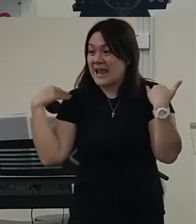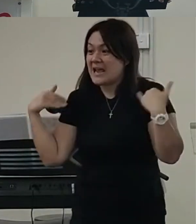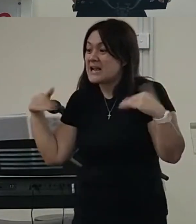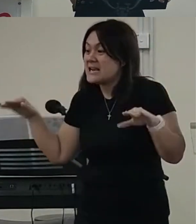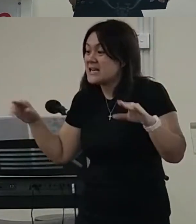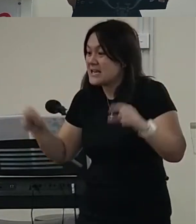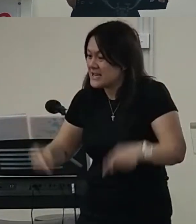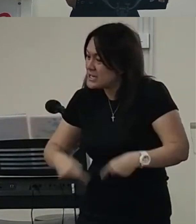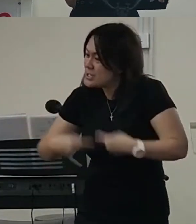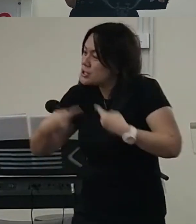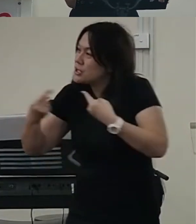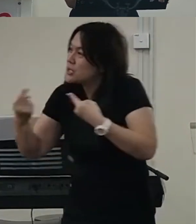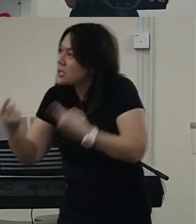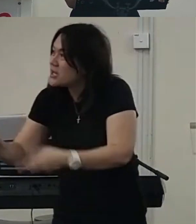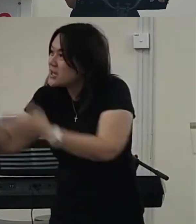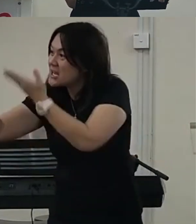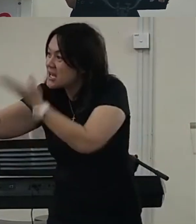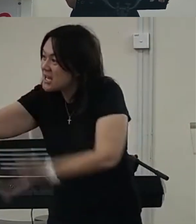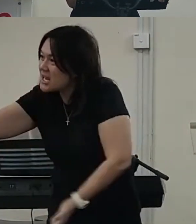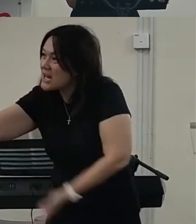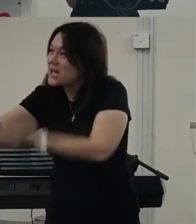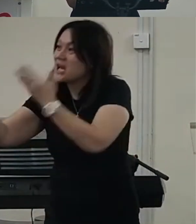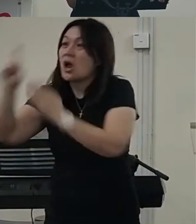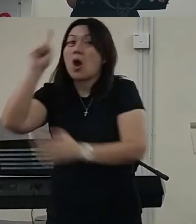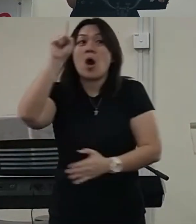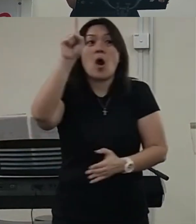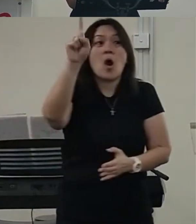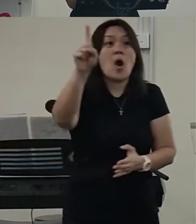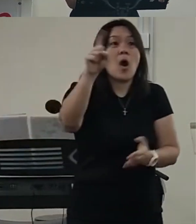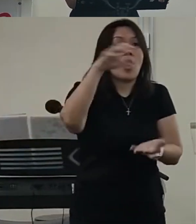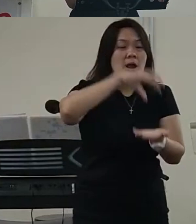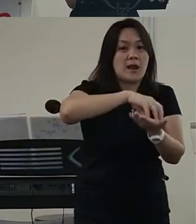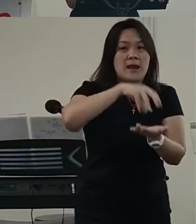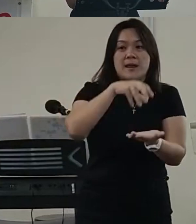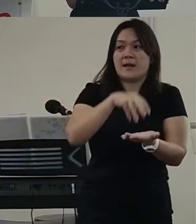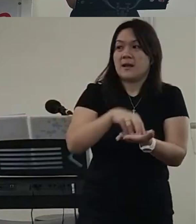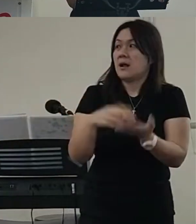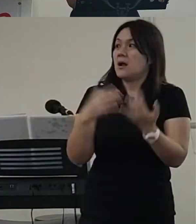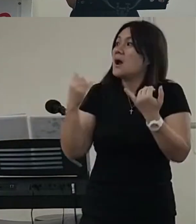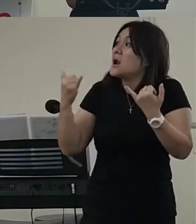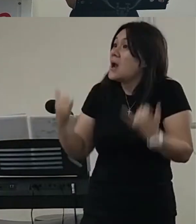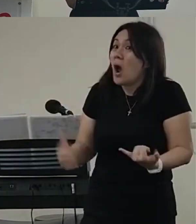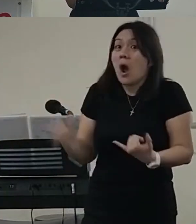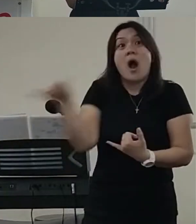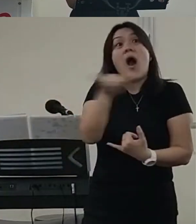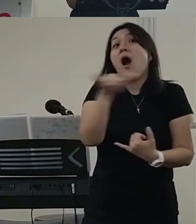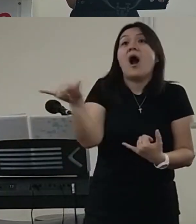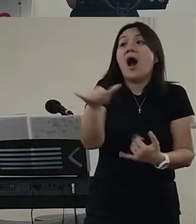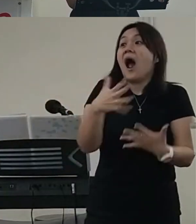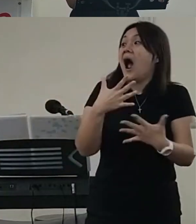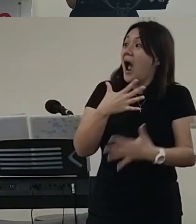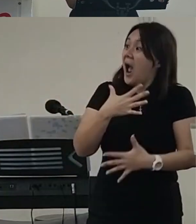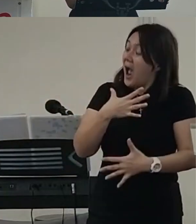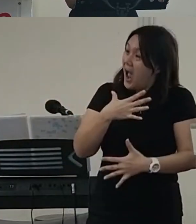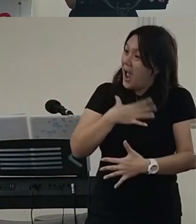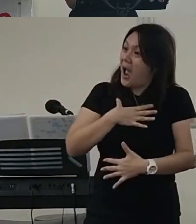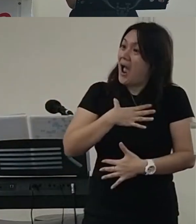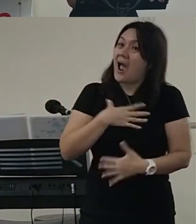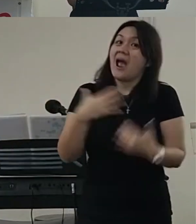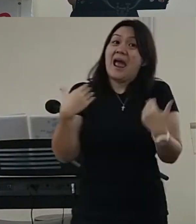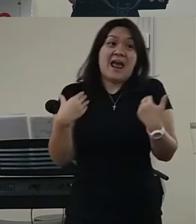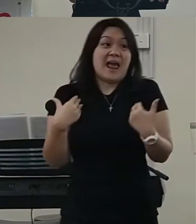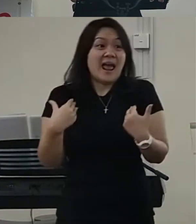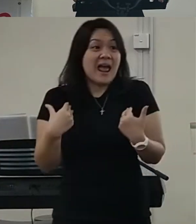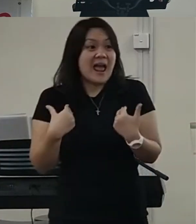hot cakeson coldthree o'somebody is sending mepancakeshot hotfor me to eat